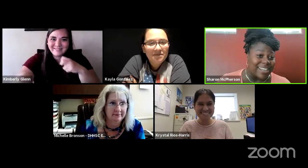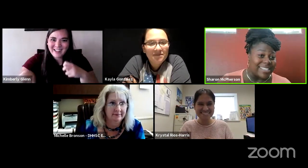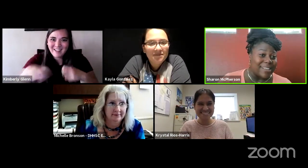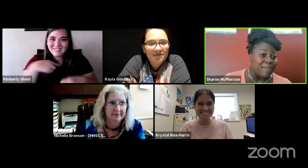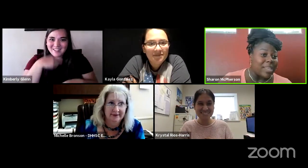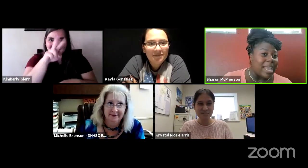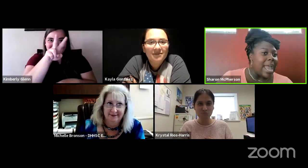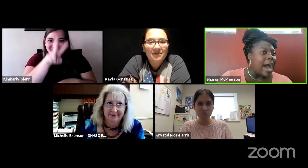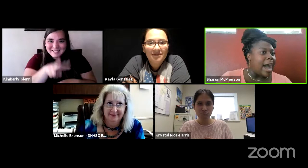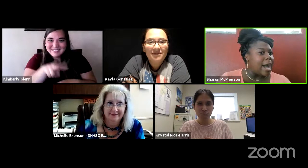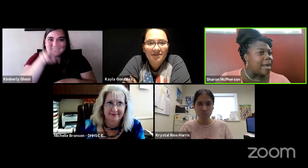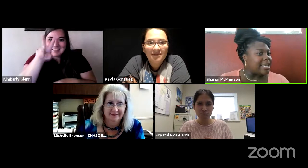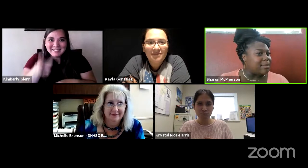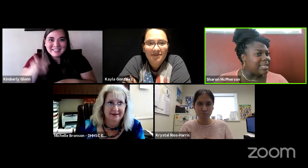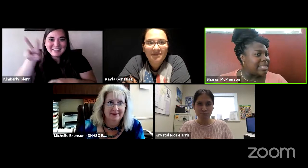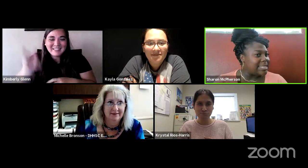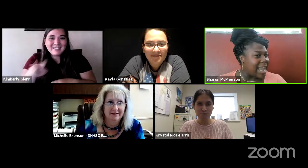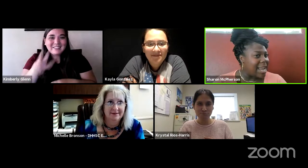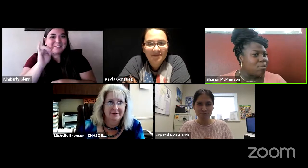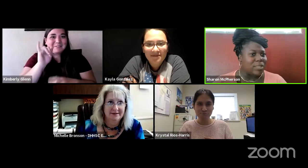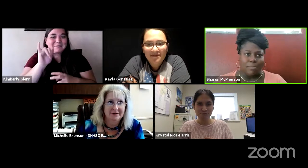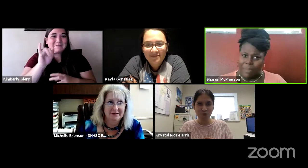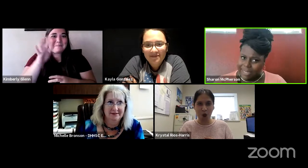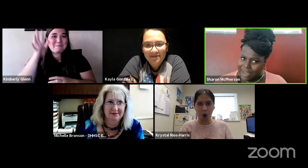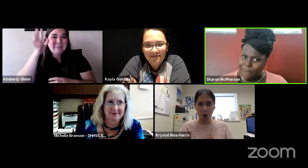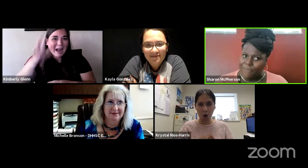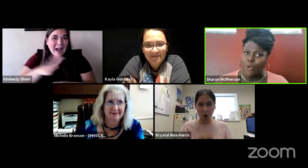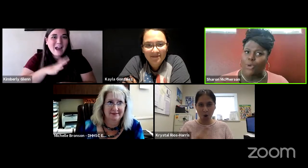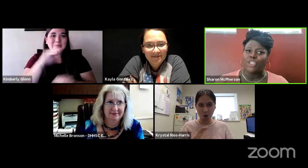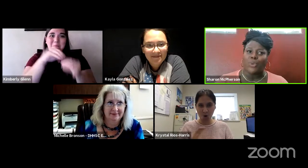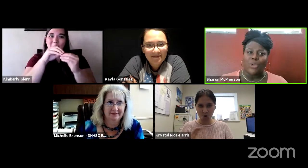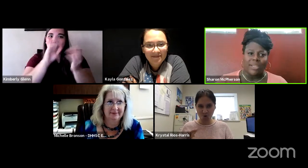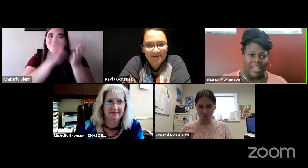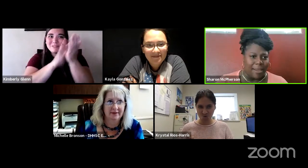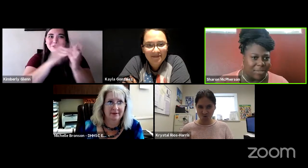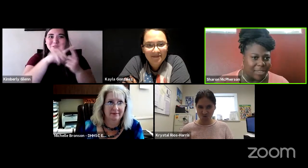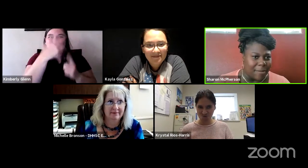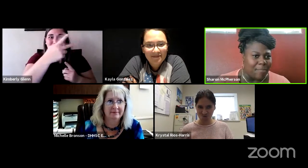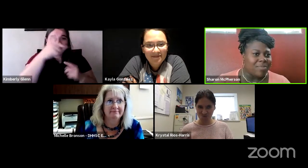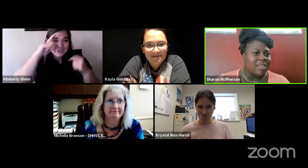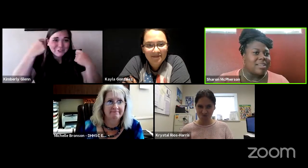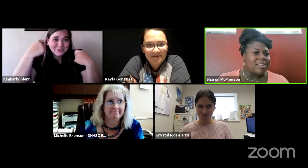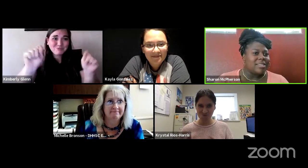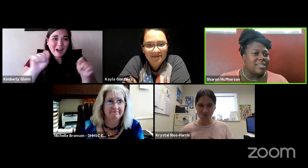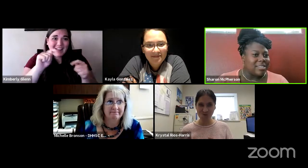I'm curious. Kim saying this game was a bit tough. The questions were in depth.